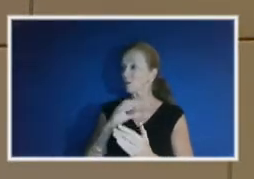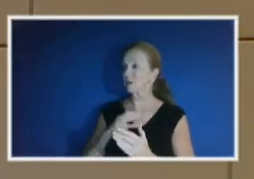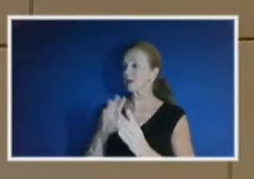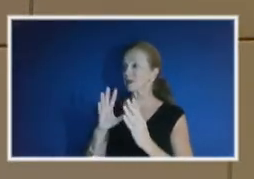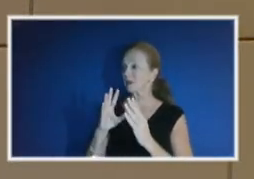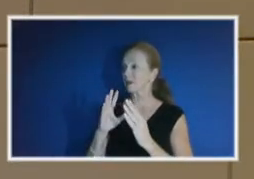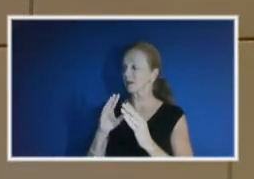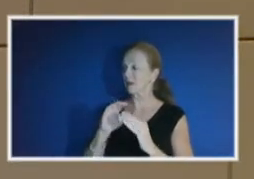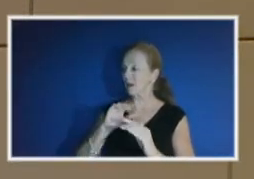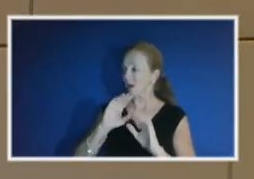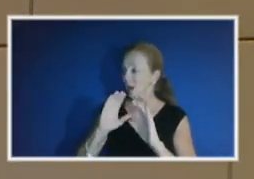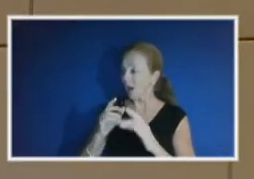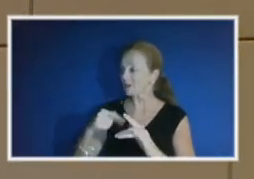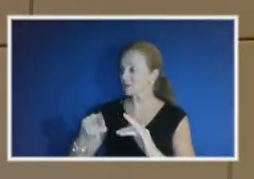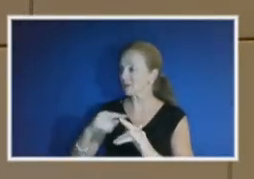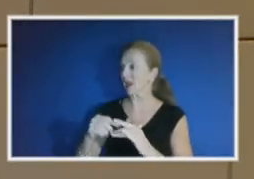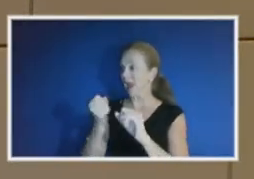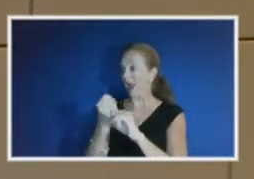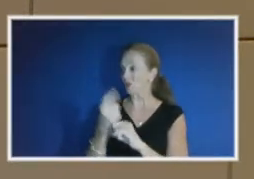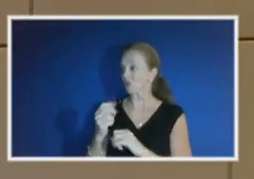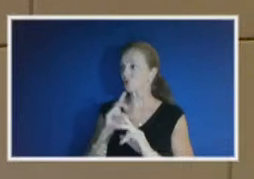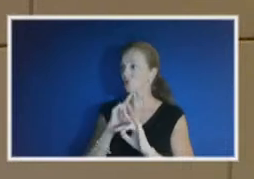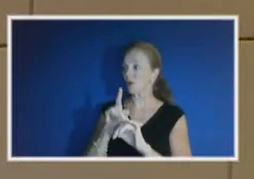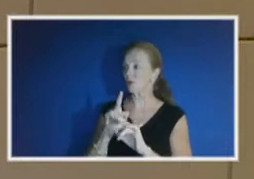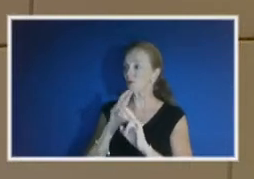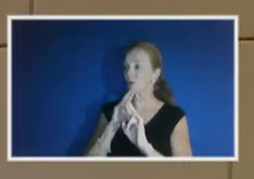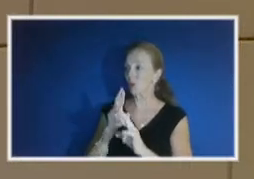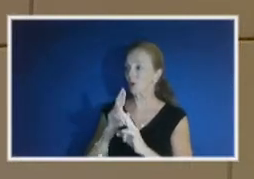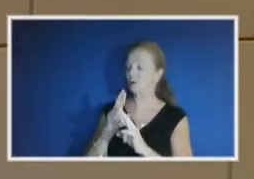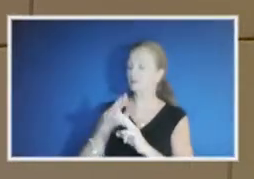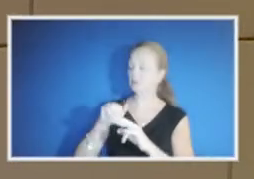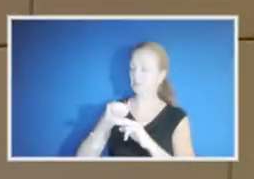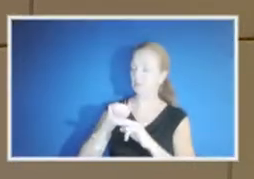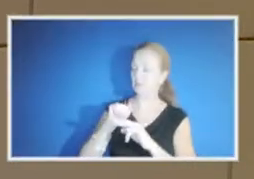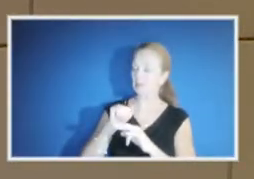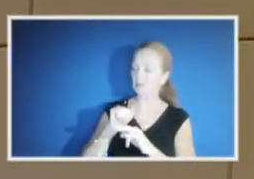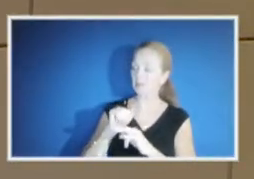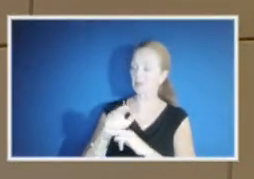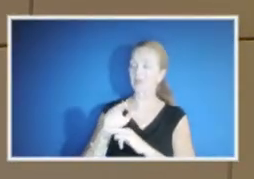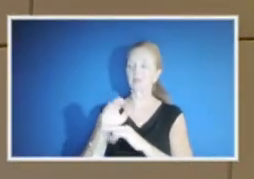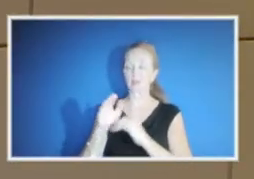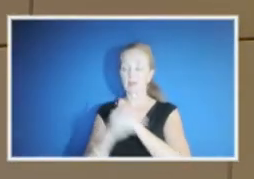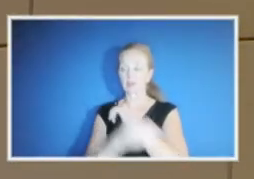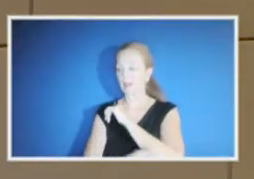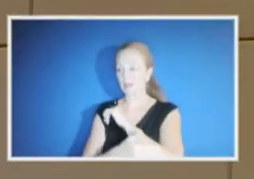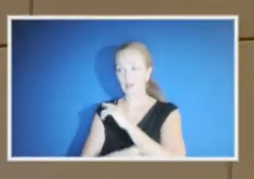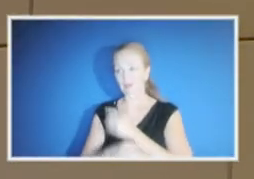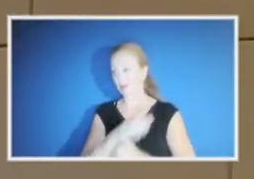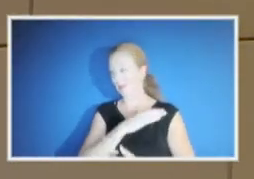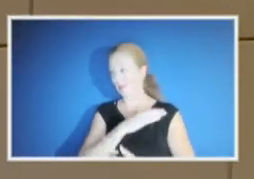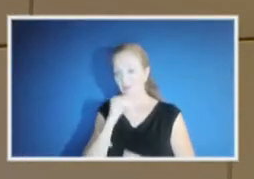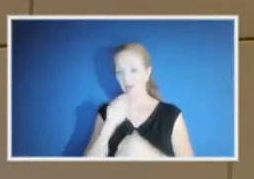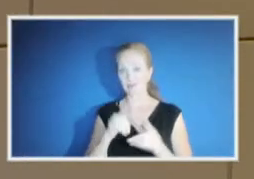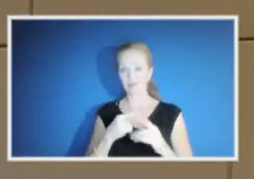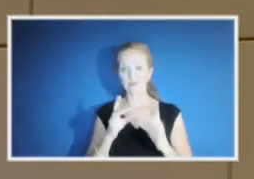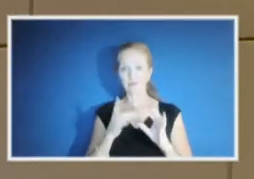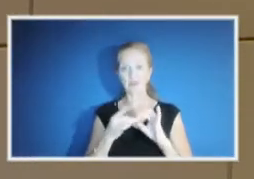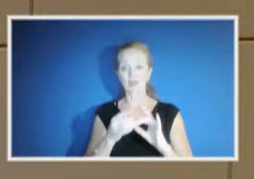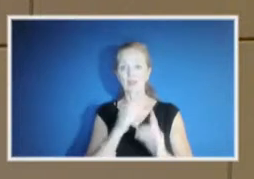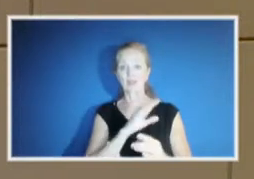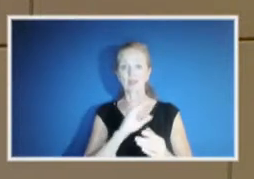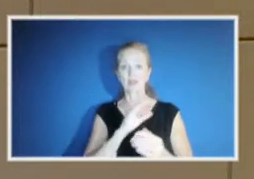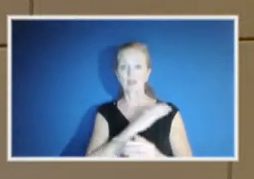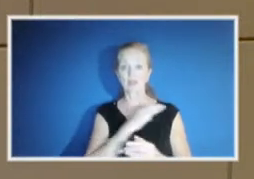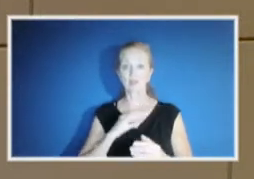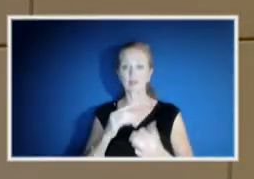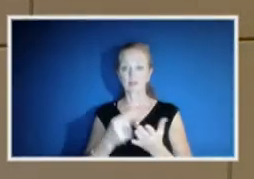been sent to the clerk's office, and council has not dealt with it. So some of this is on us. So in the committee discussion